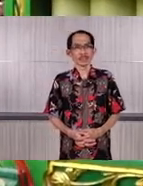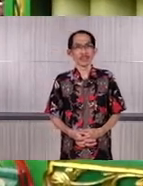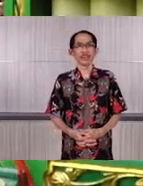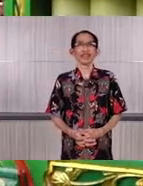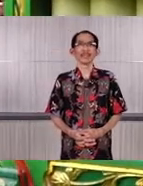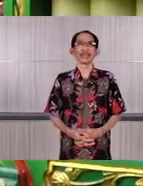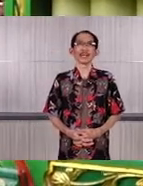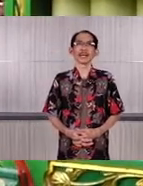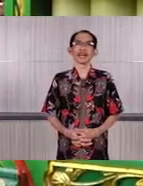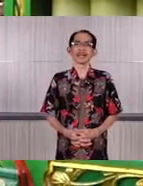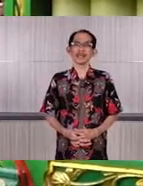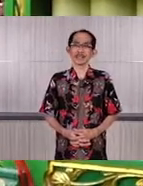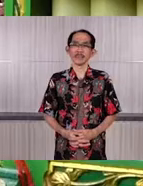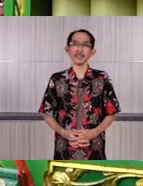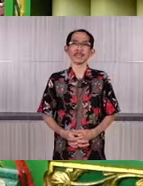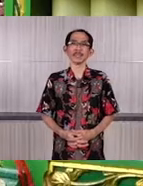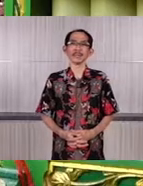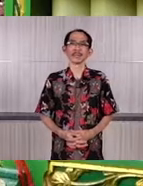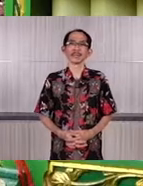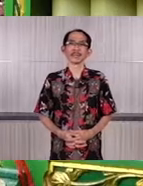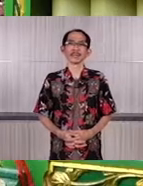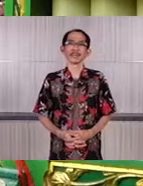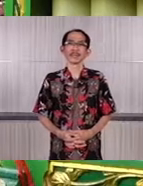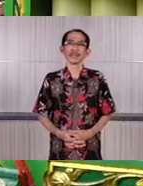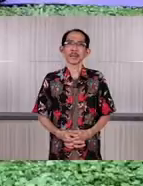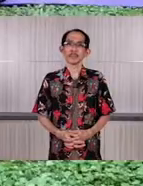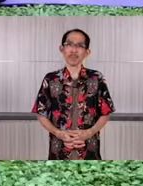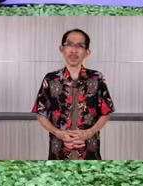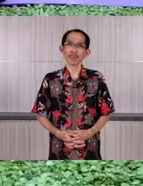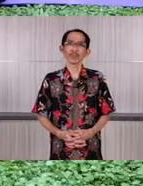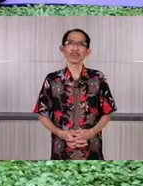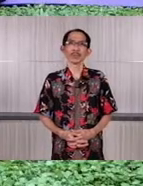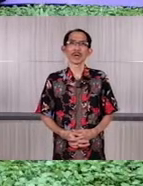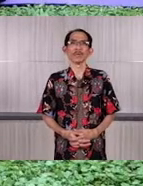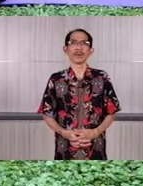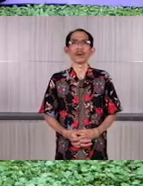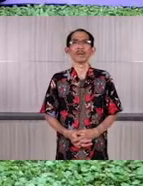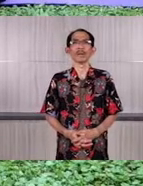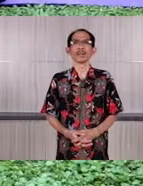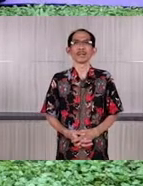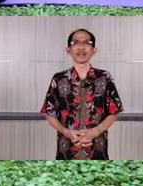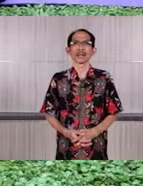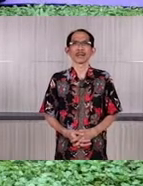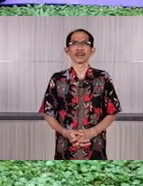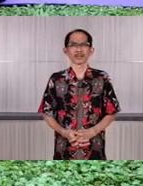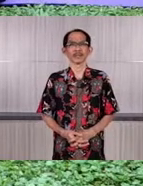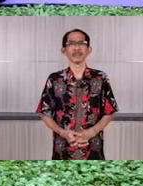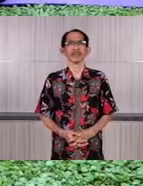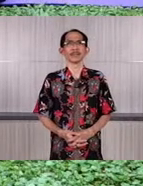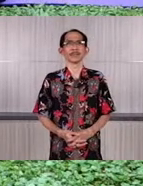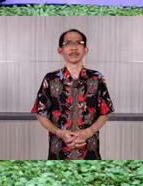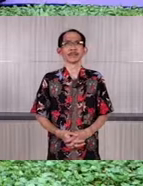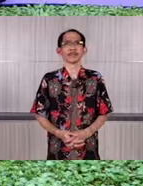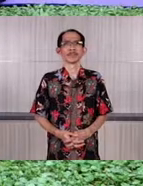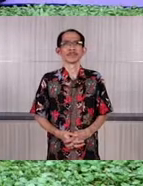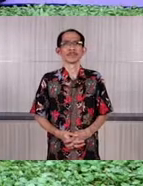breathe slowly and deeply, but most of all, comfortably.